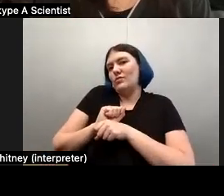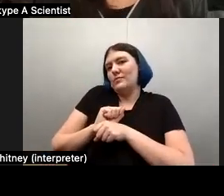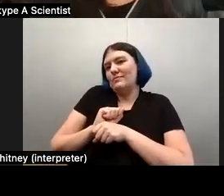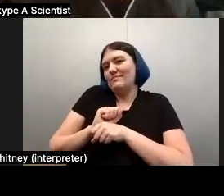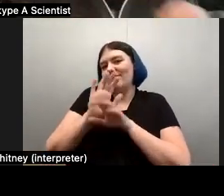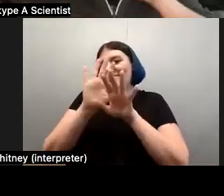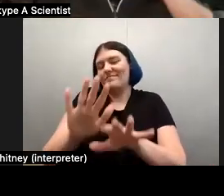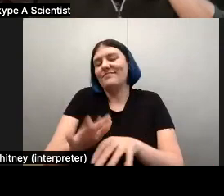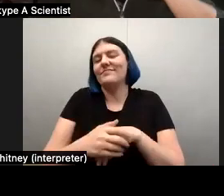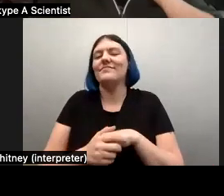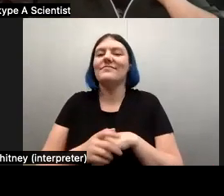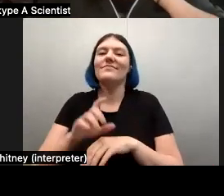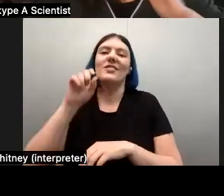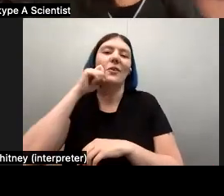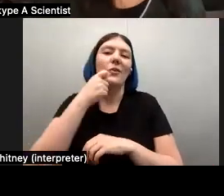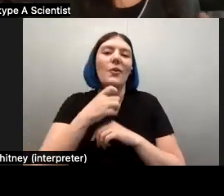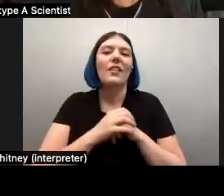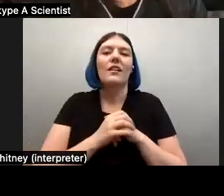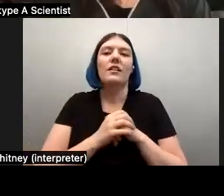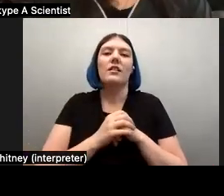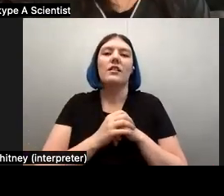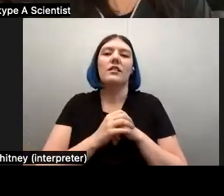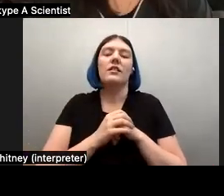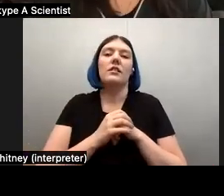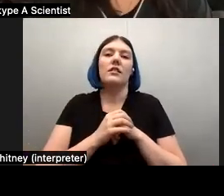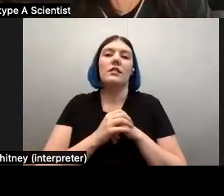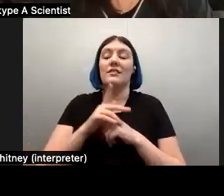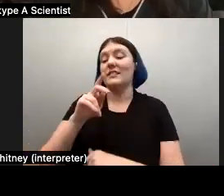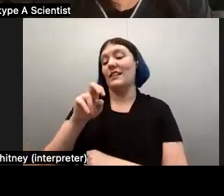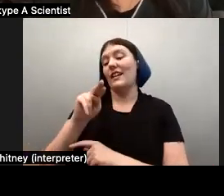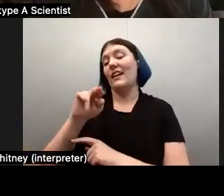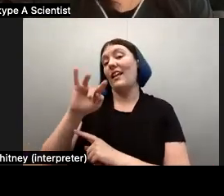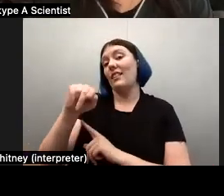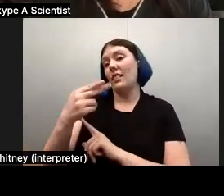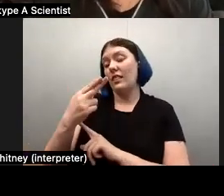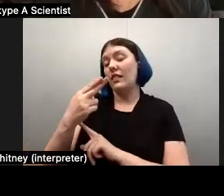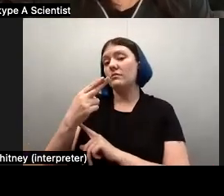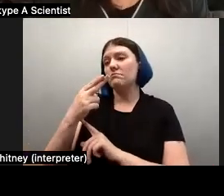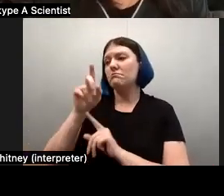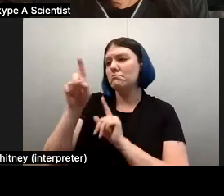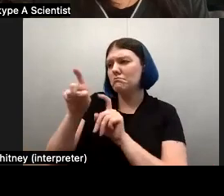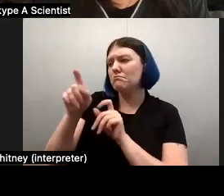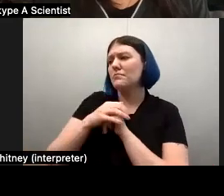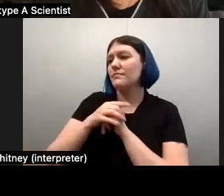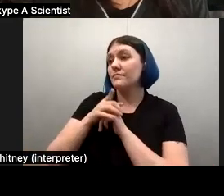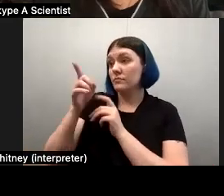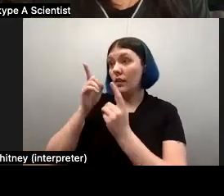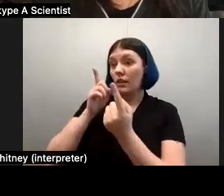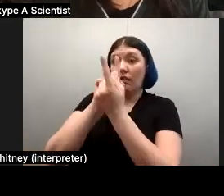Awesome. That was so cool. We have a question coming in from Kenneth. Do you, in your job, run into alligators a